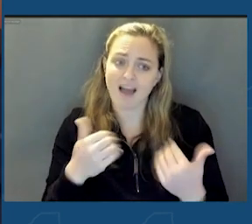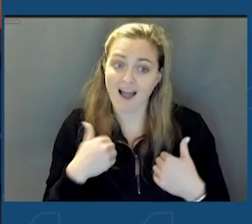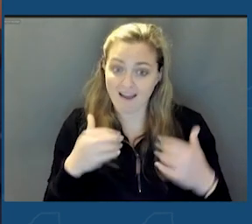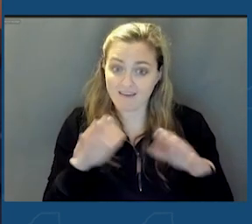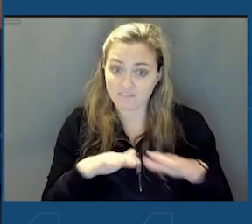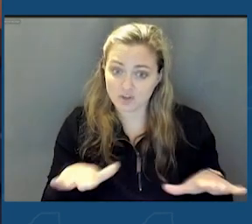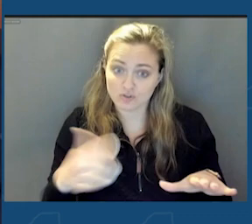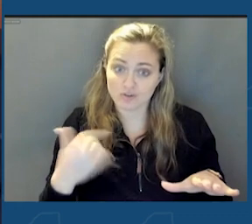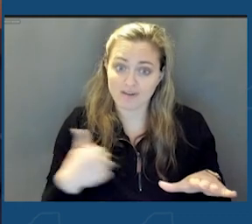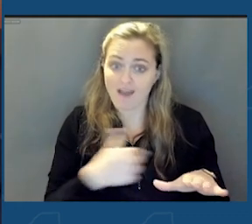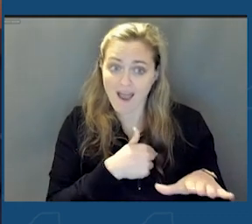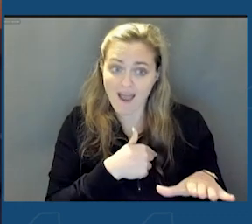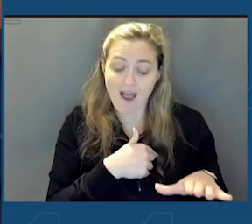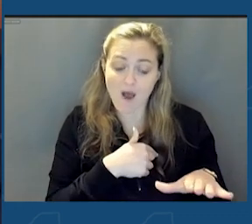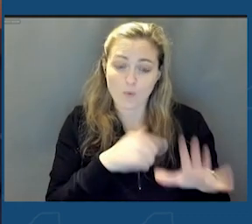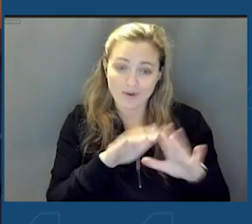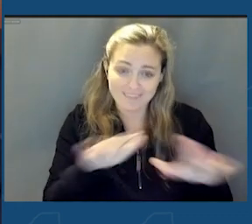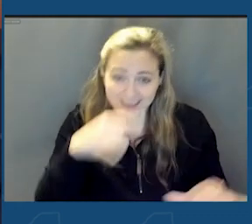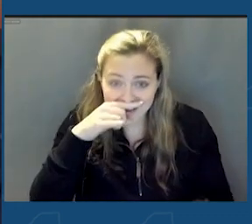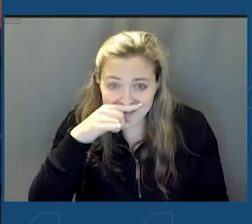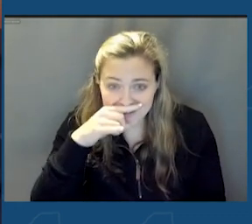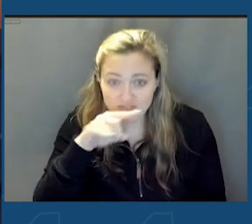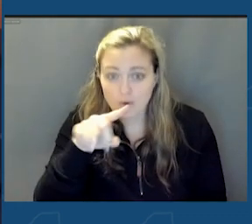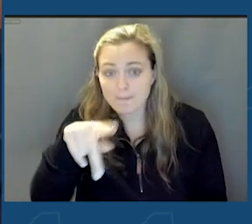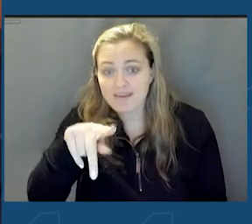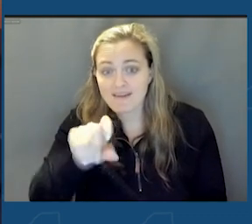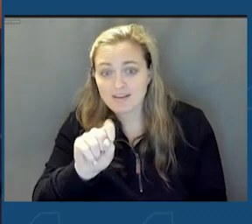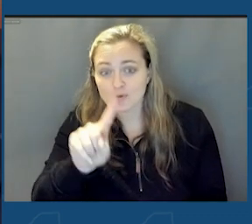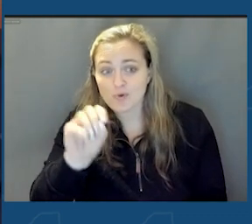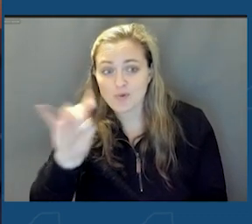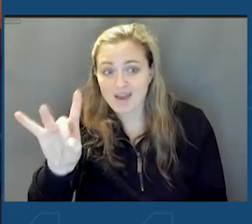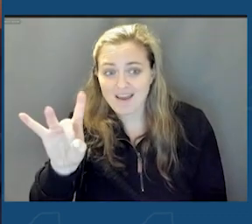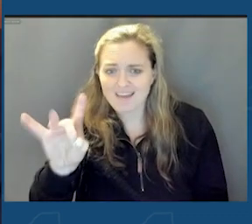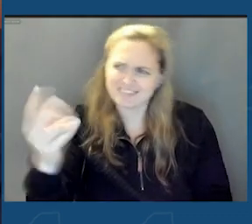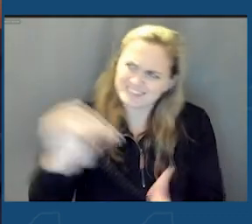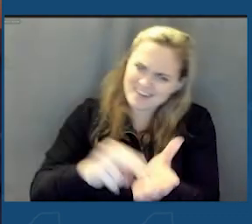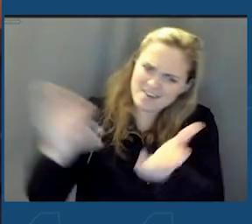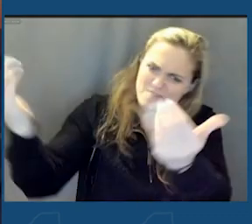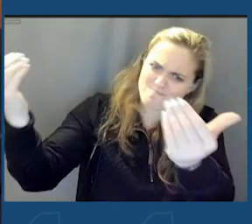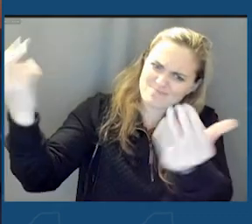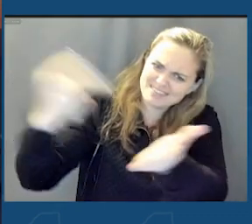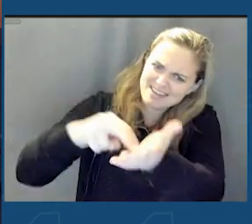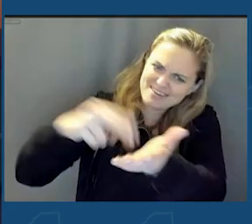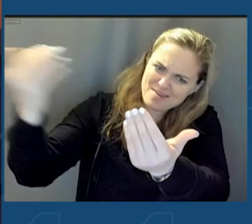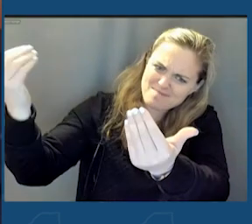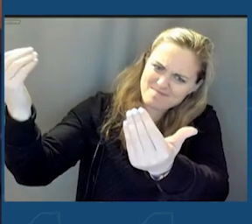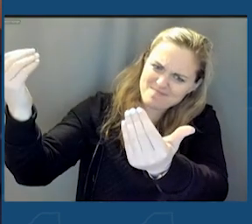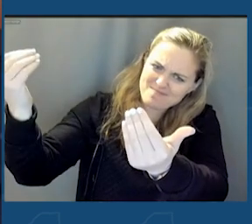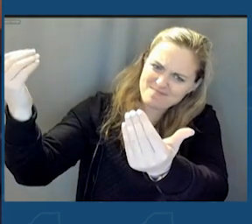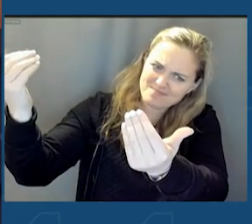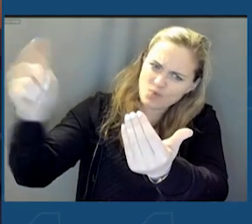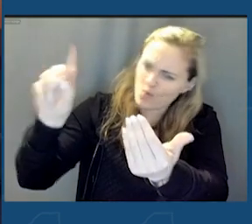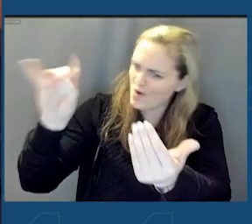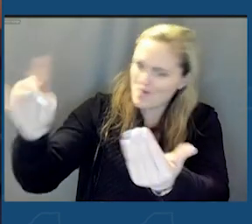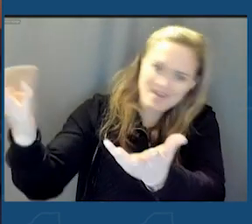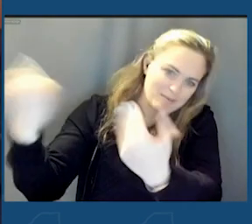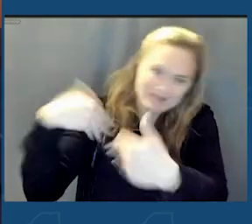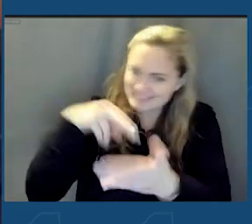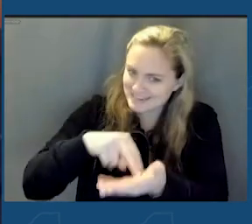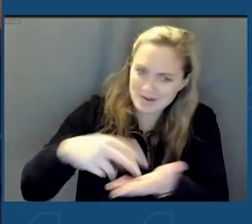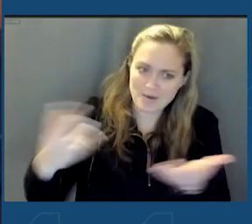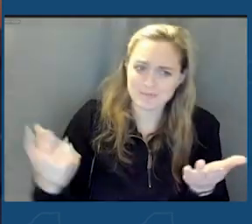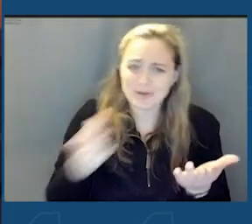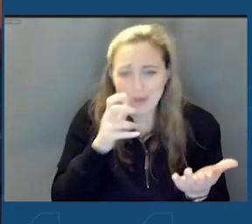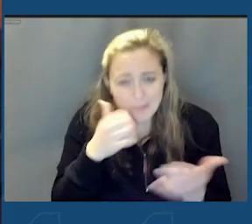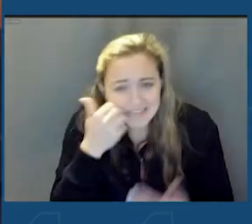kids from PS 108. They here. Stand up, guys. Stand up, guys. Stand up, 108. Stand up. Don't be